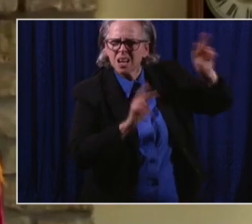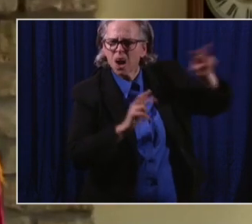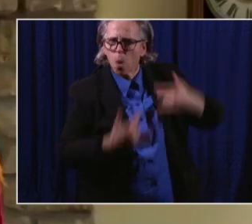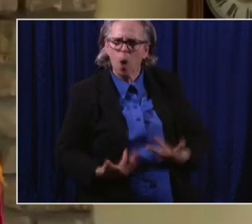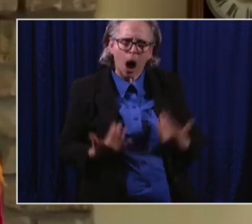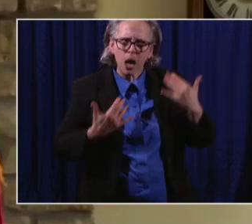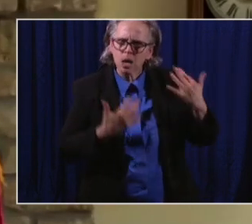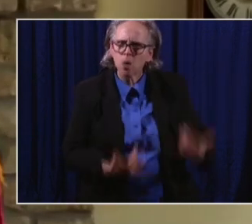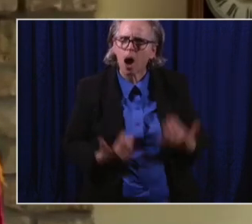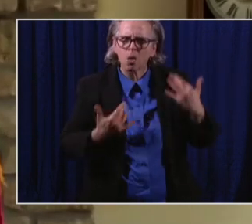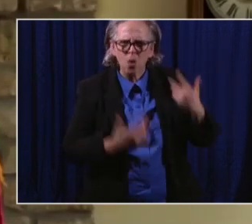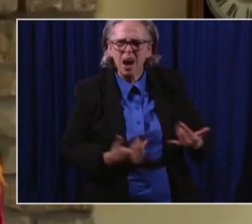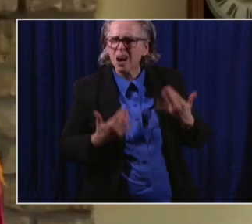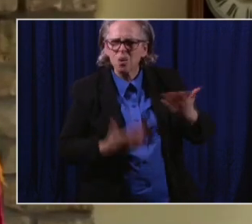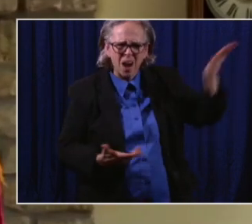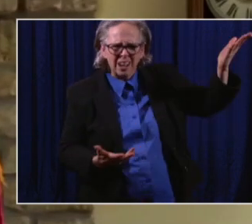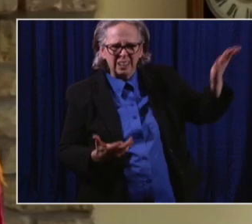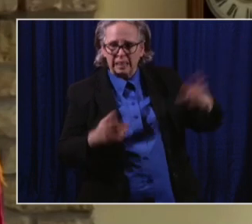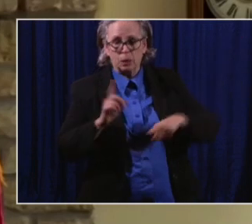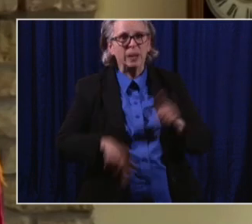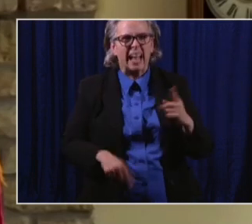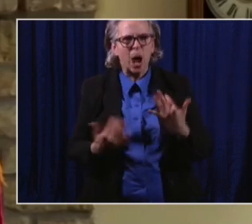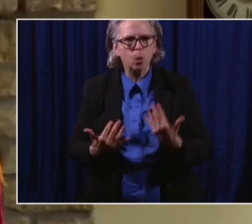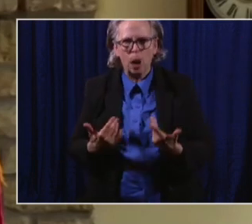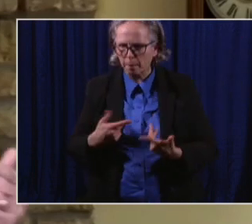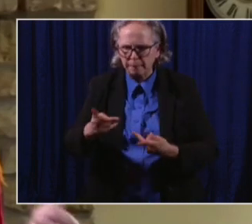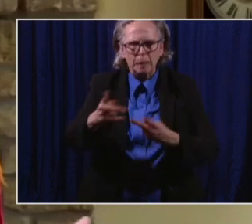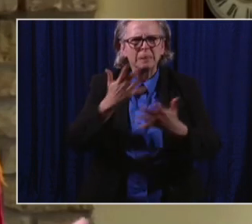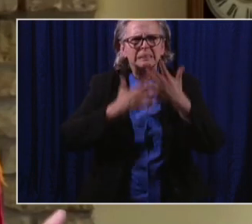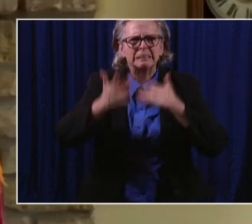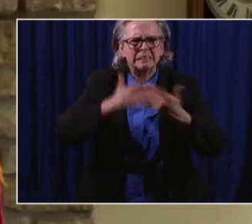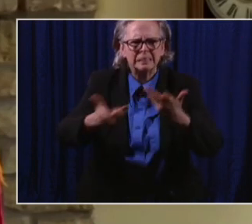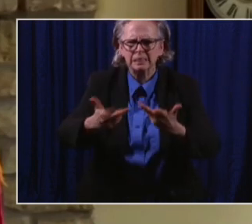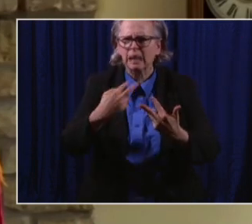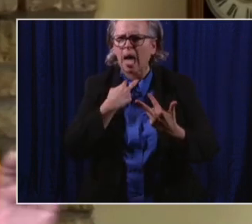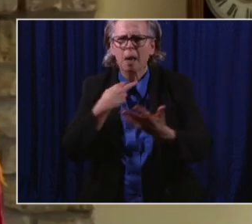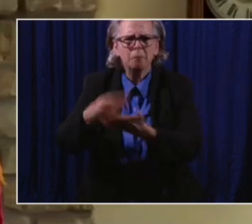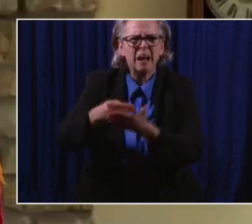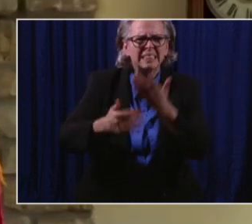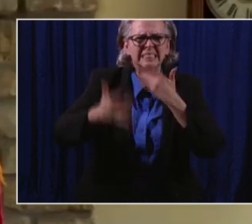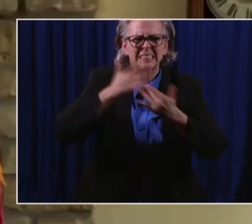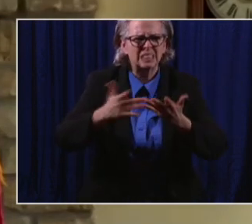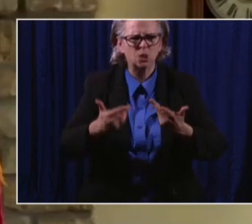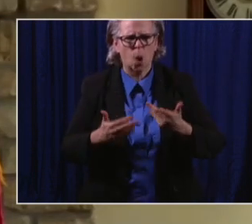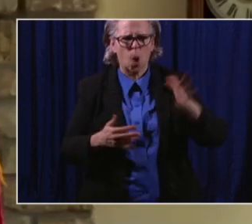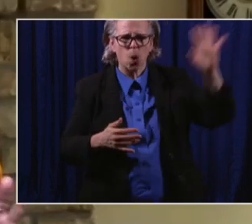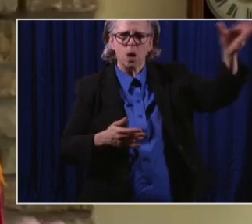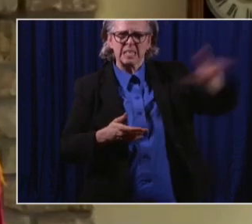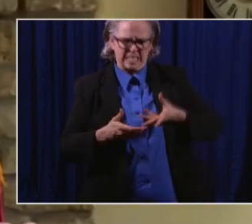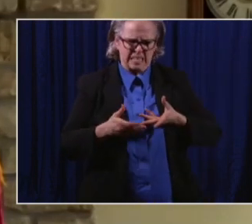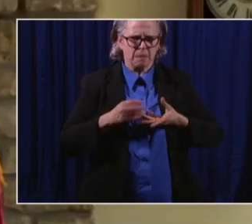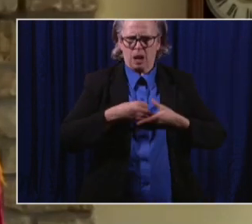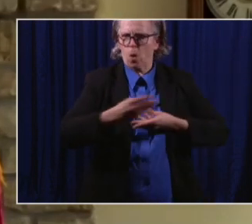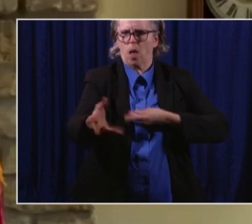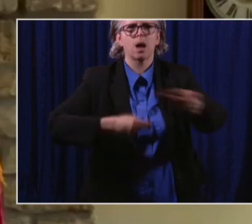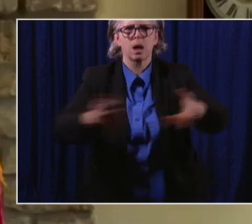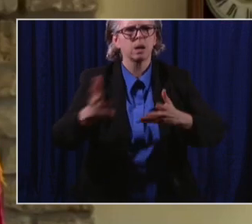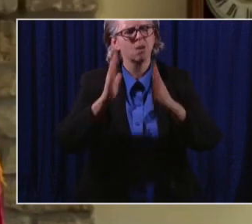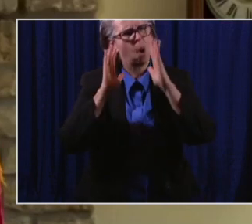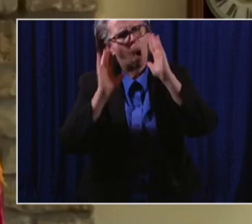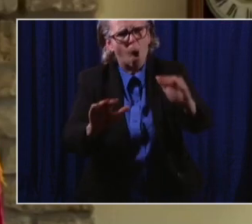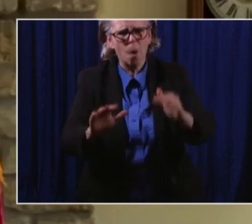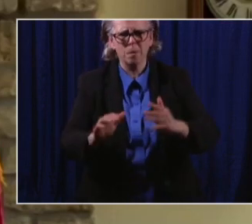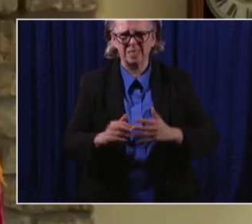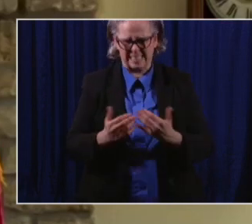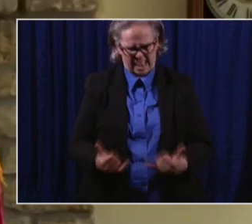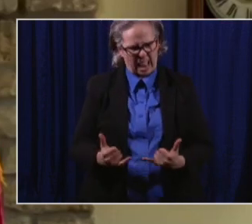wait. And this is something that we think that we can set this money aside. We can push this money out. We can help people now. At the same time, we'll